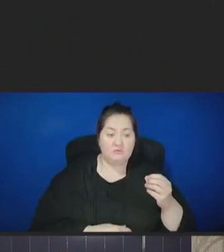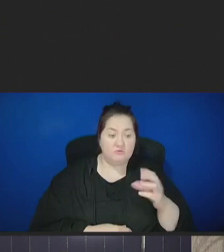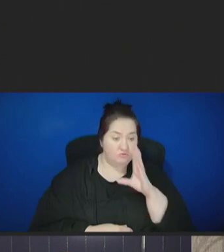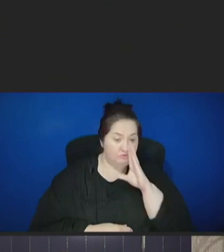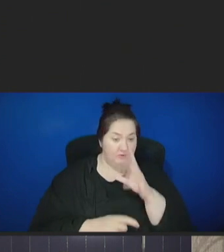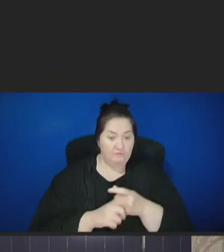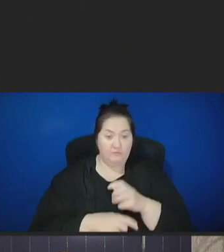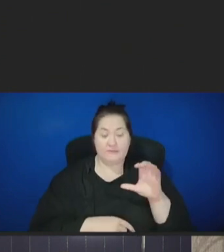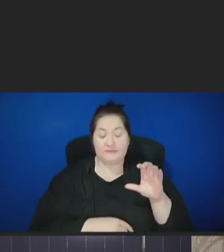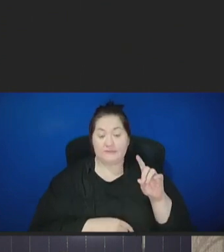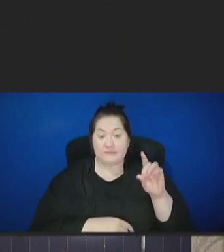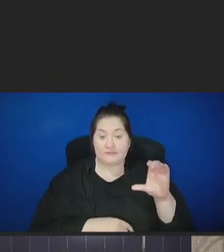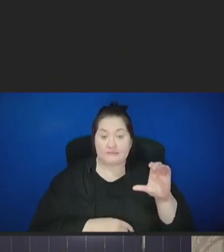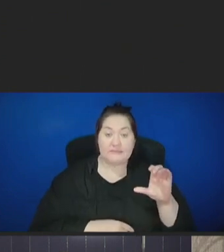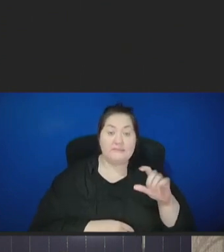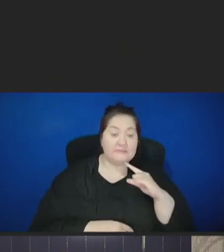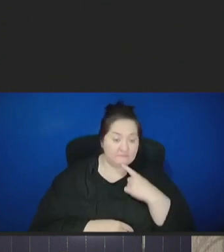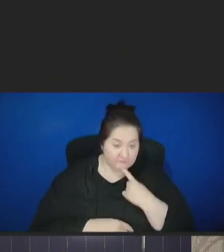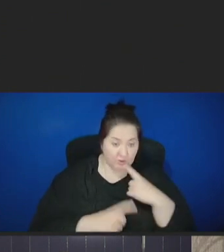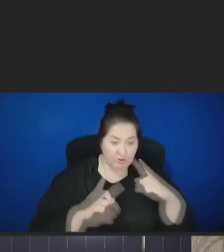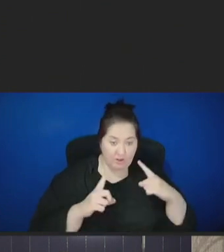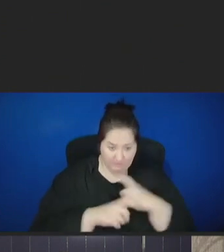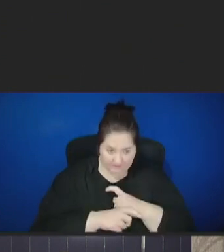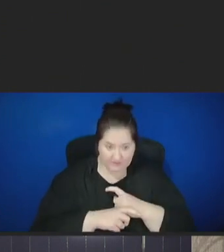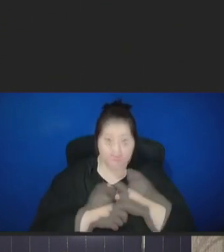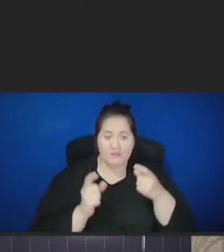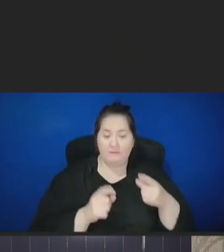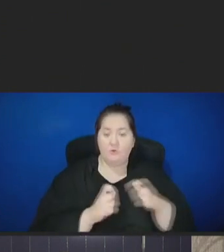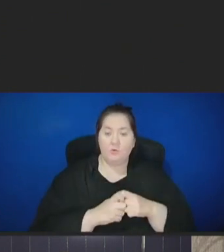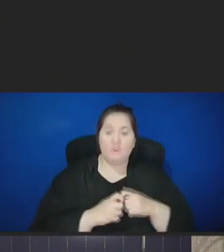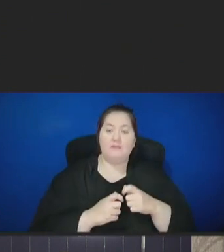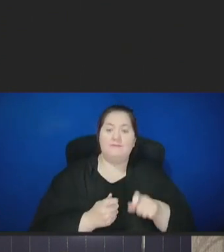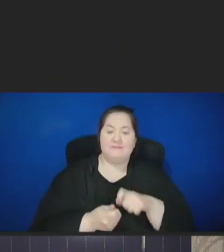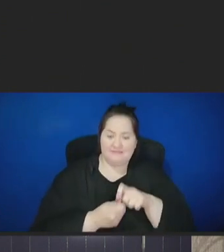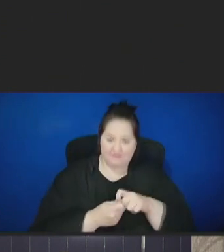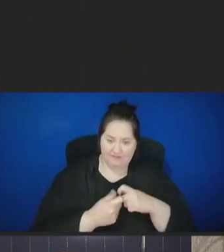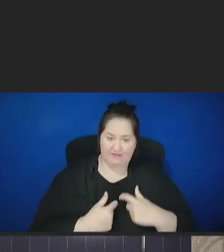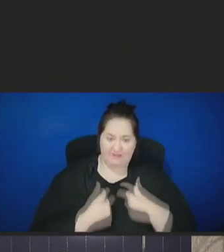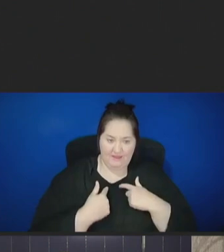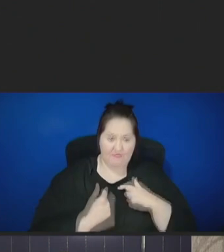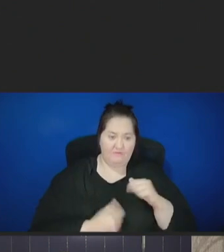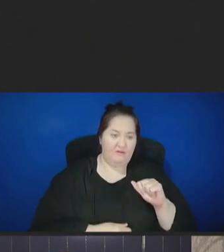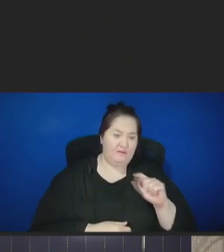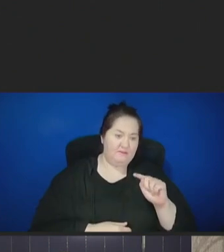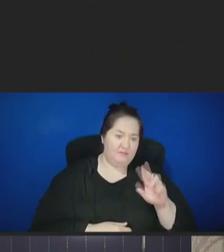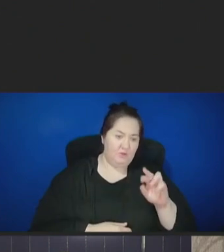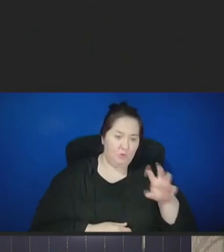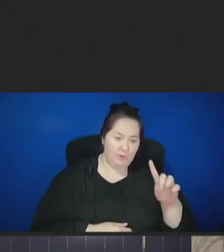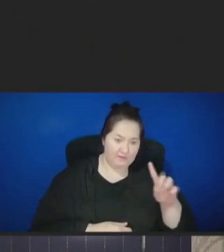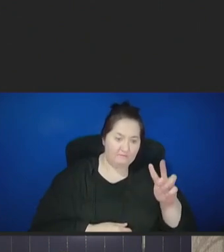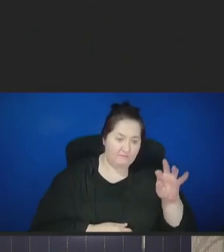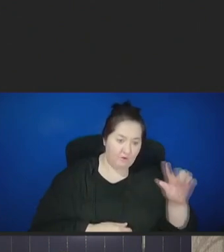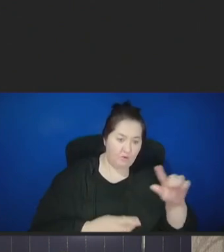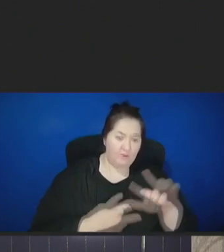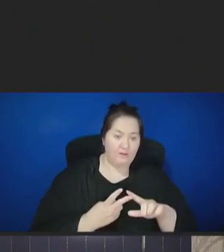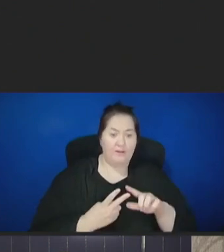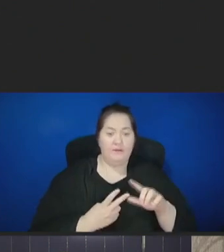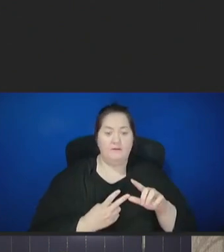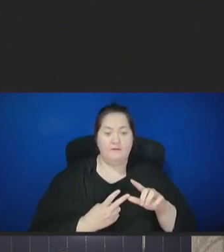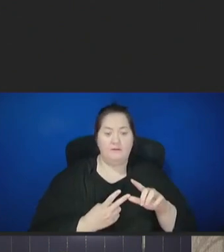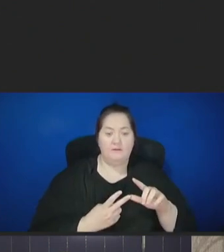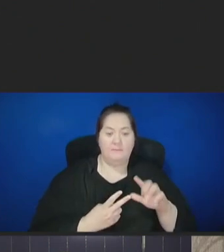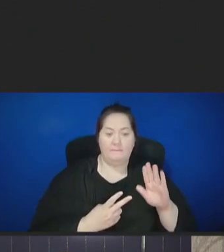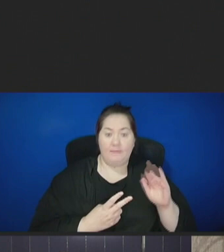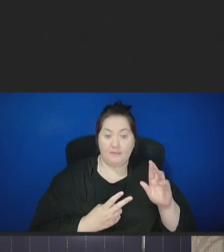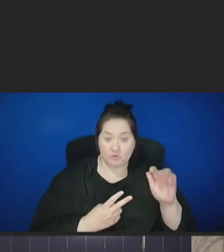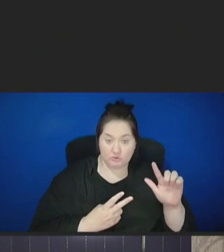CDC, severe complications have followed vaccination with certain live attenuated viral and live attenuated bacterial vaccines among persons